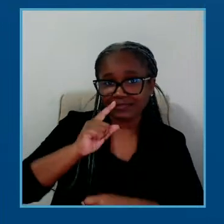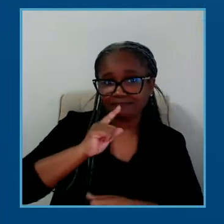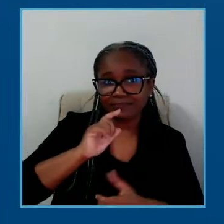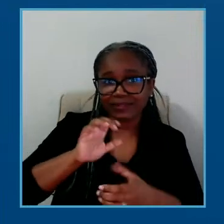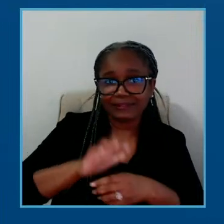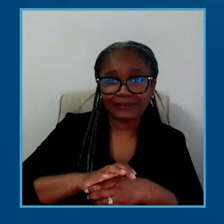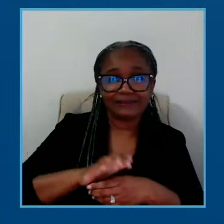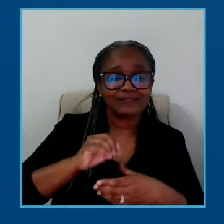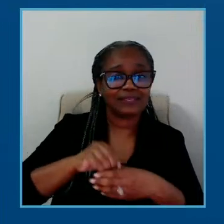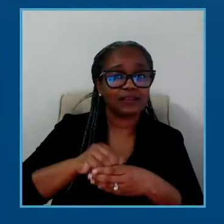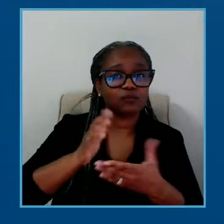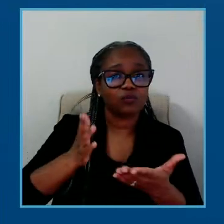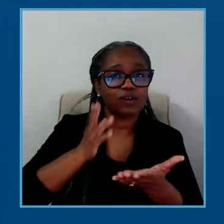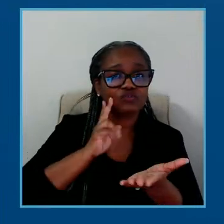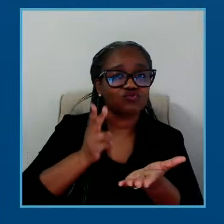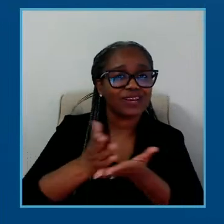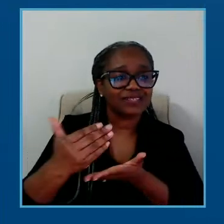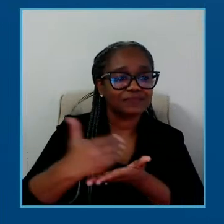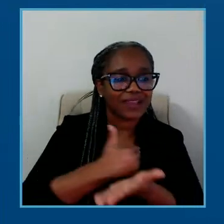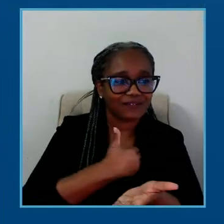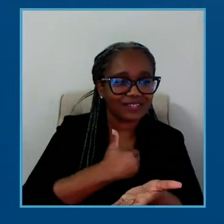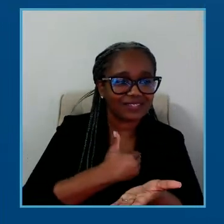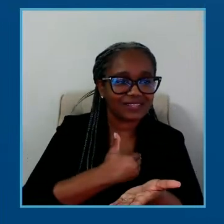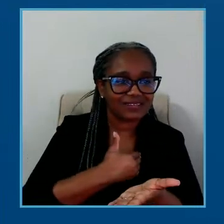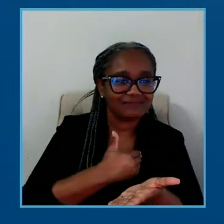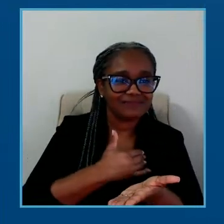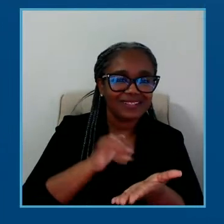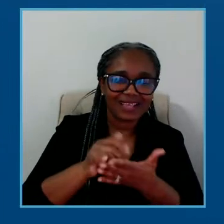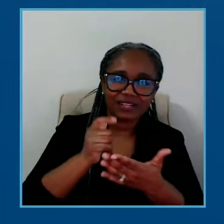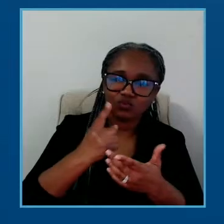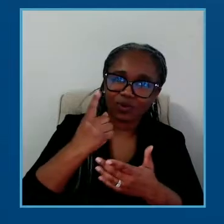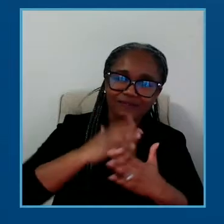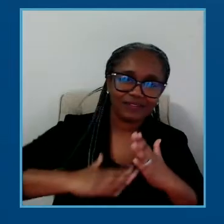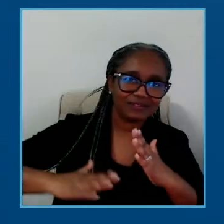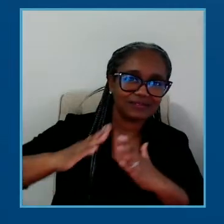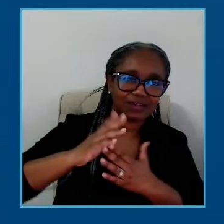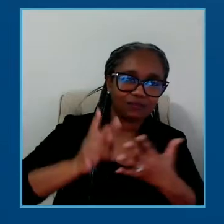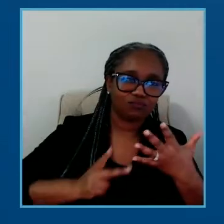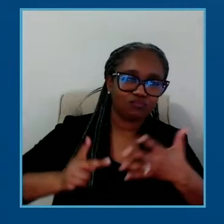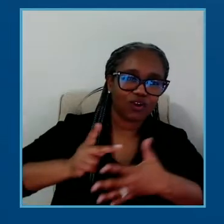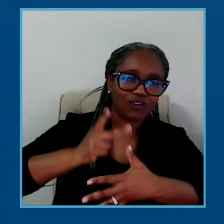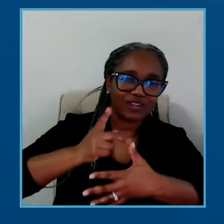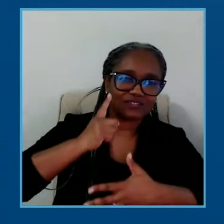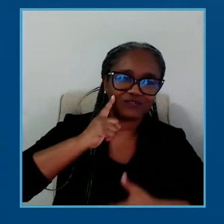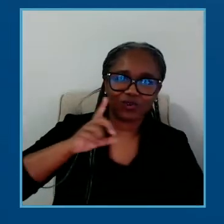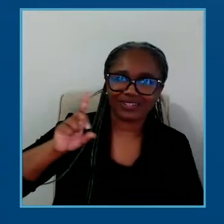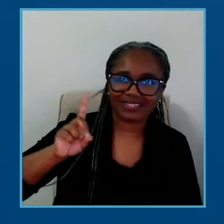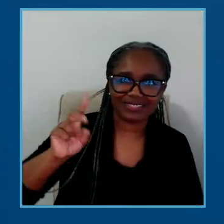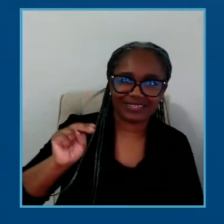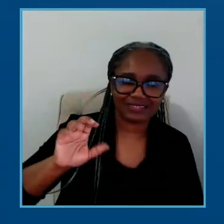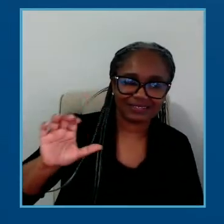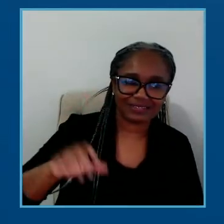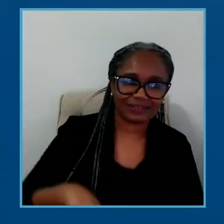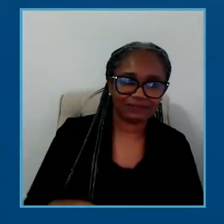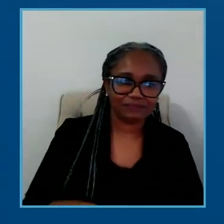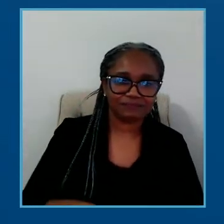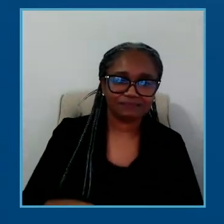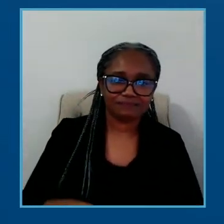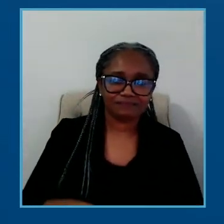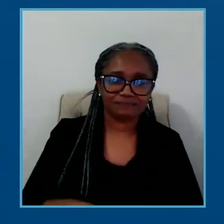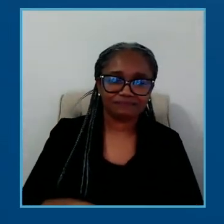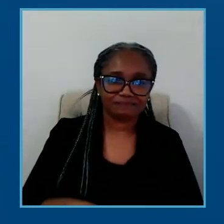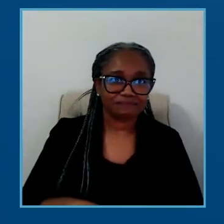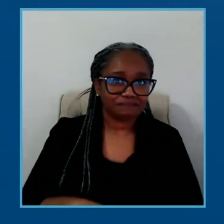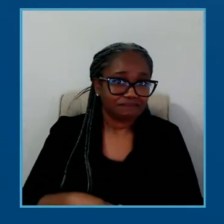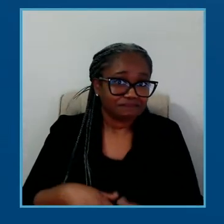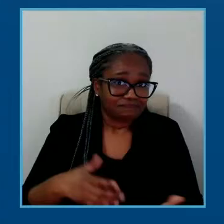is democratizing the DNC. I know it goes without saying to you, but I'd also like to assure the parties participating